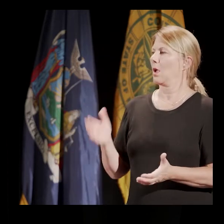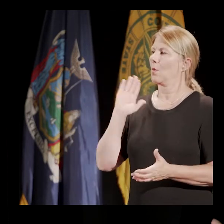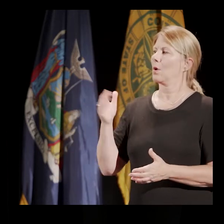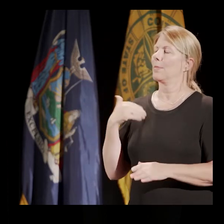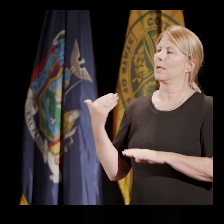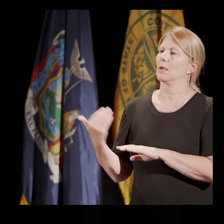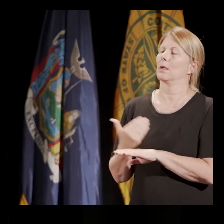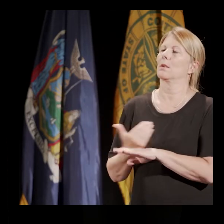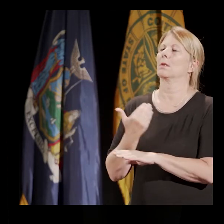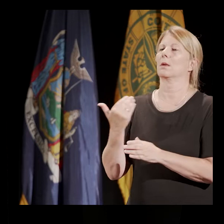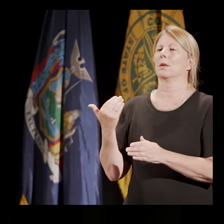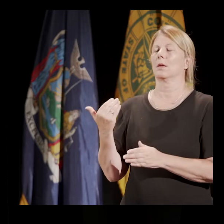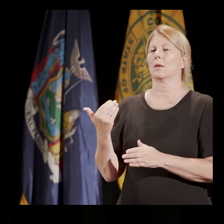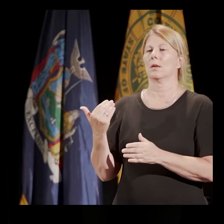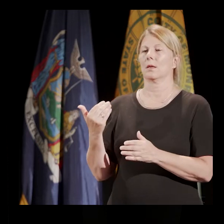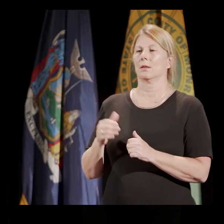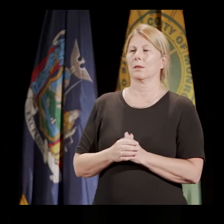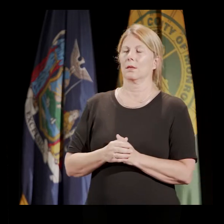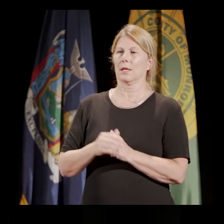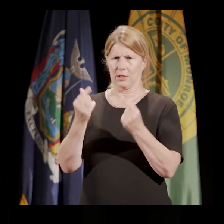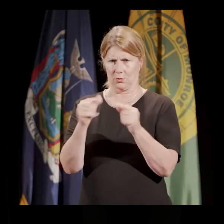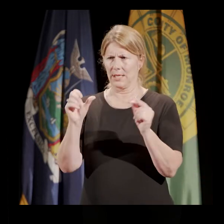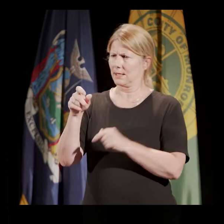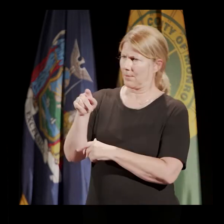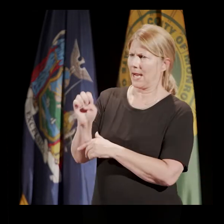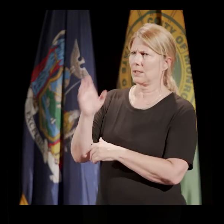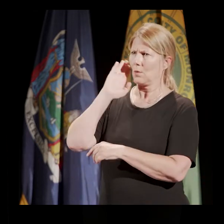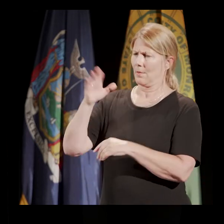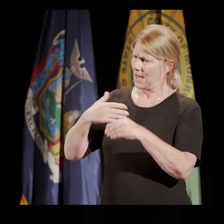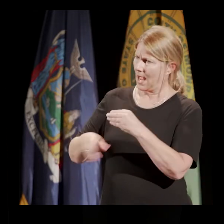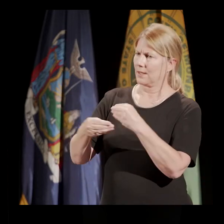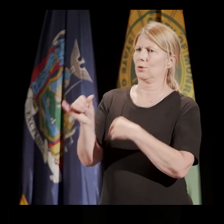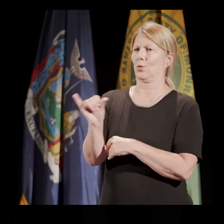commercial districts, and green space. And I want to thank